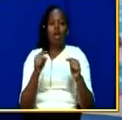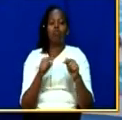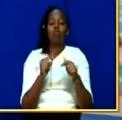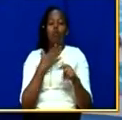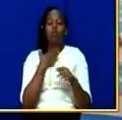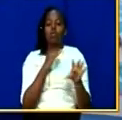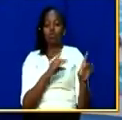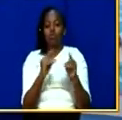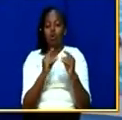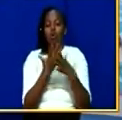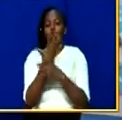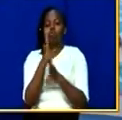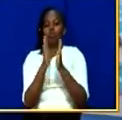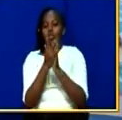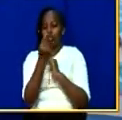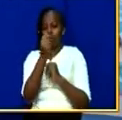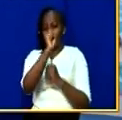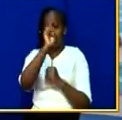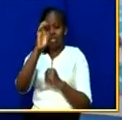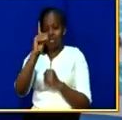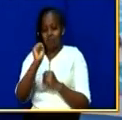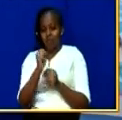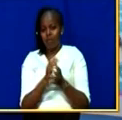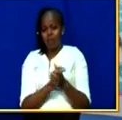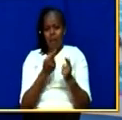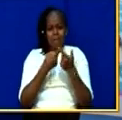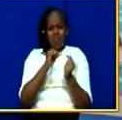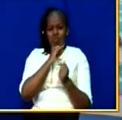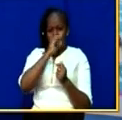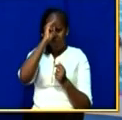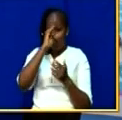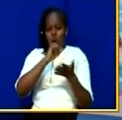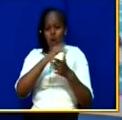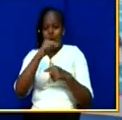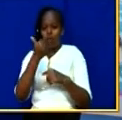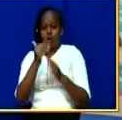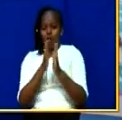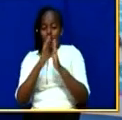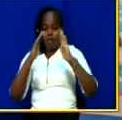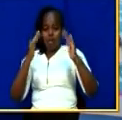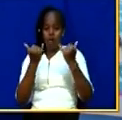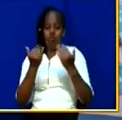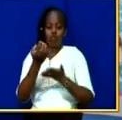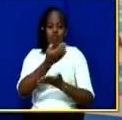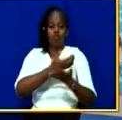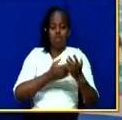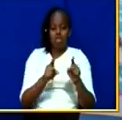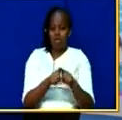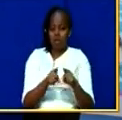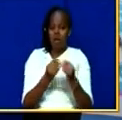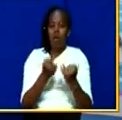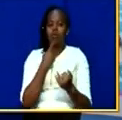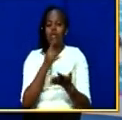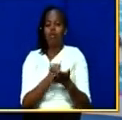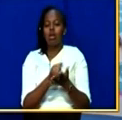at the crops with tiny seeds. Okay. But we cannot still ignore the ones with large seeds. Okay. So we'll just incorporate those. So we've said a tiny